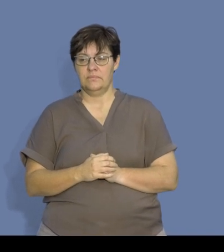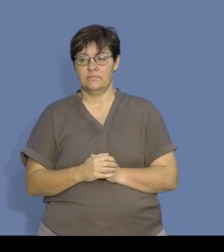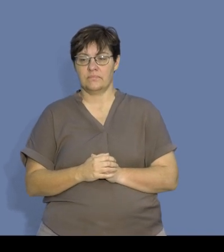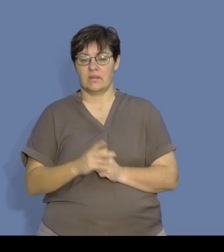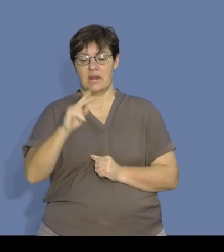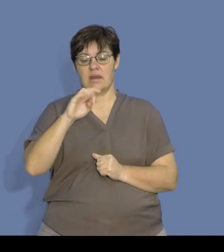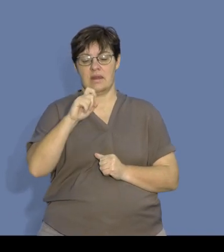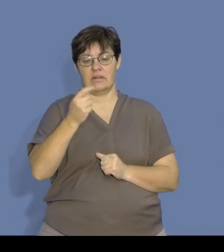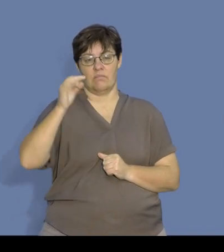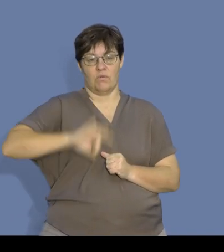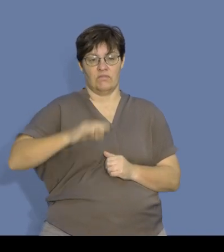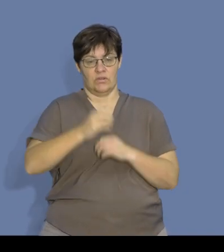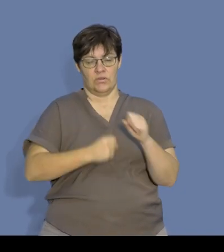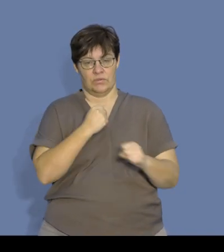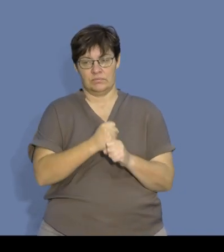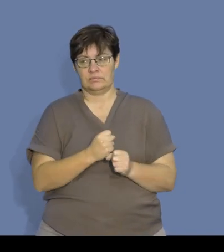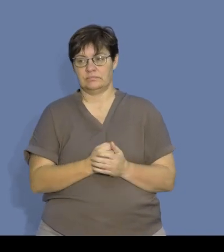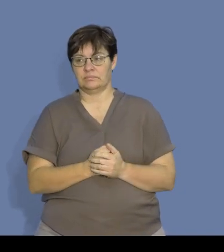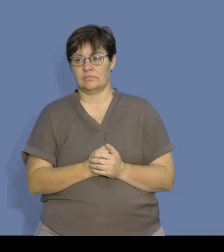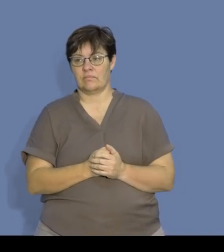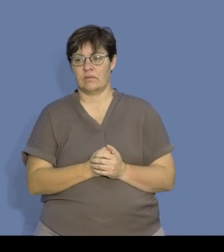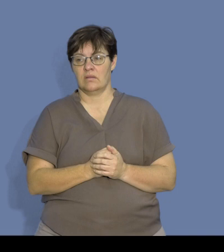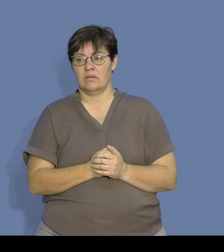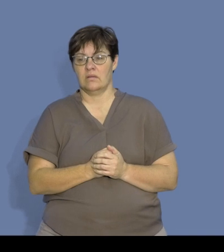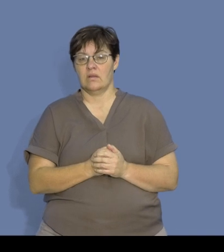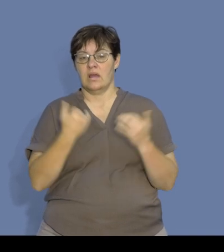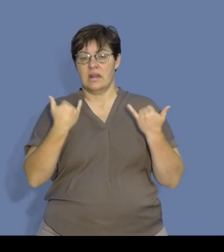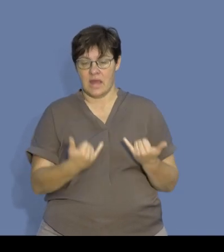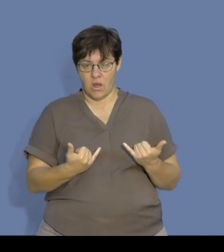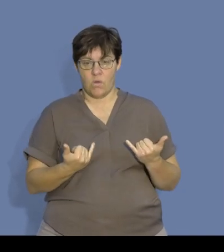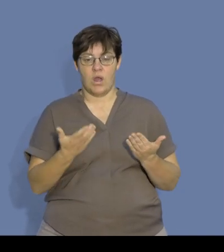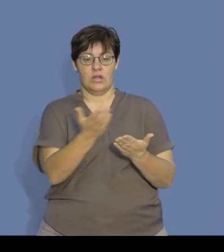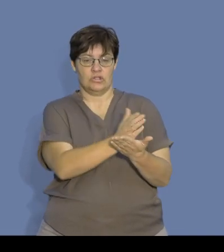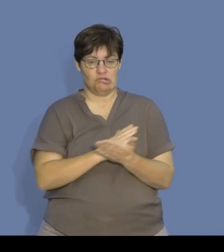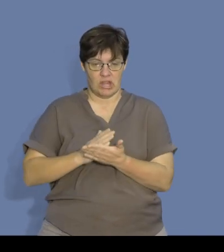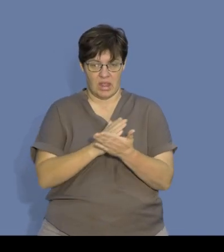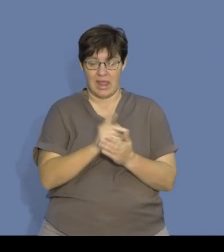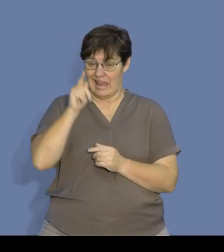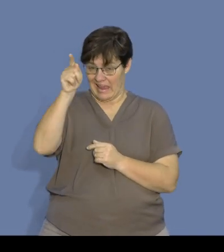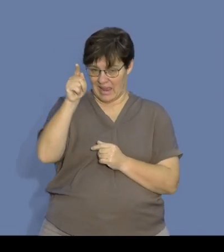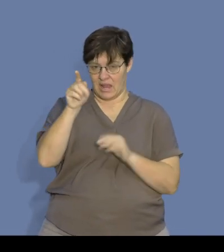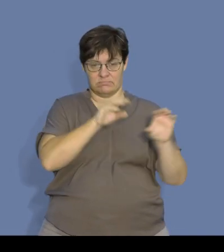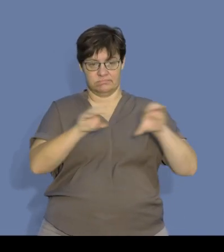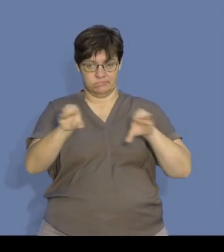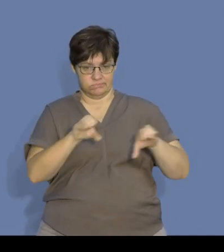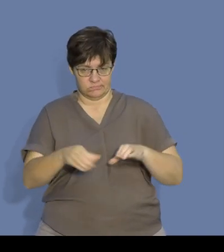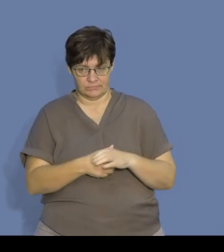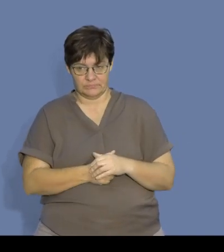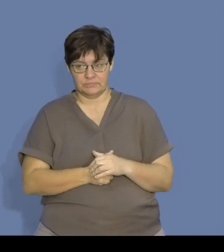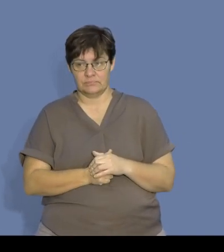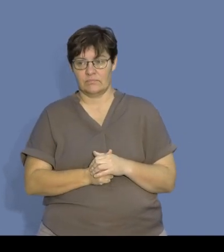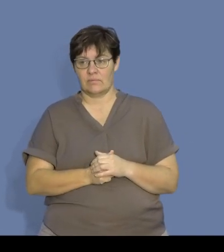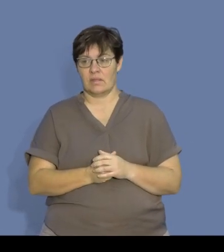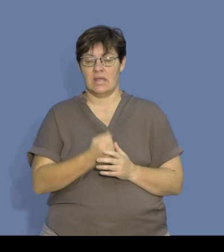1,400,000 net profit for the year. I am now going to start sharing this net profit. So